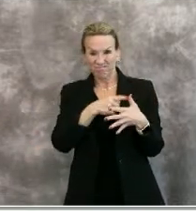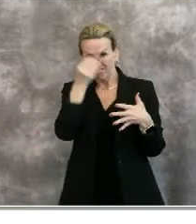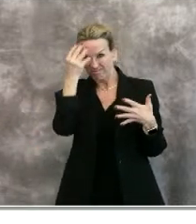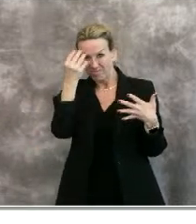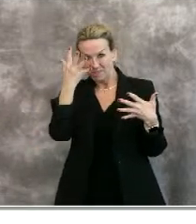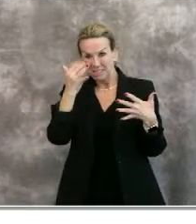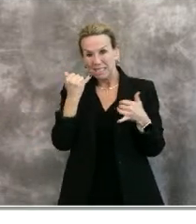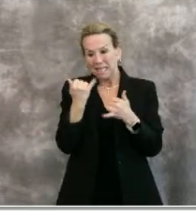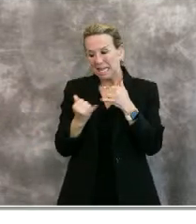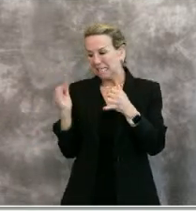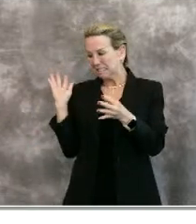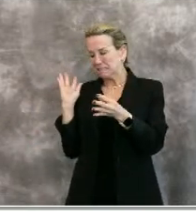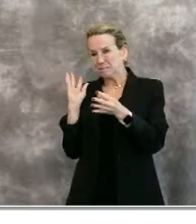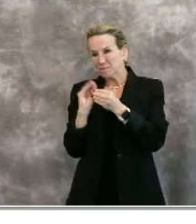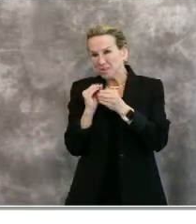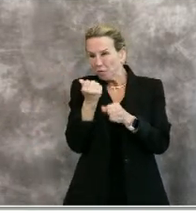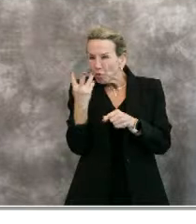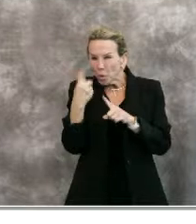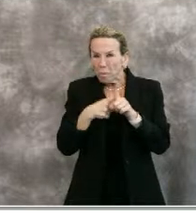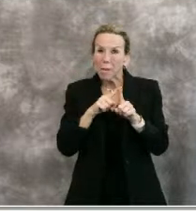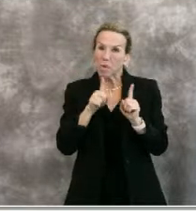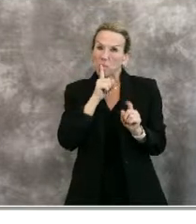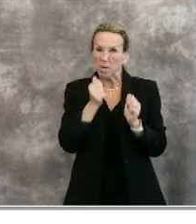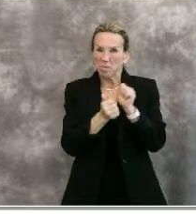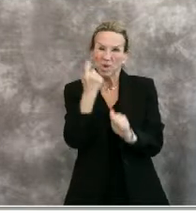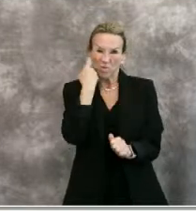and more recent weeks of this pandemic.